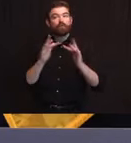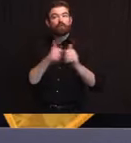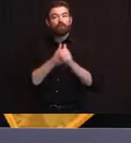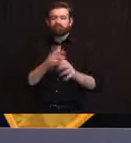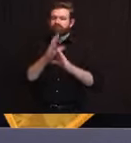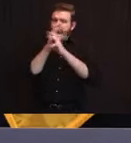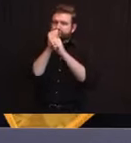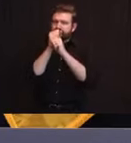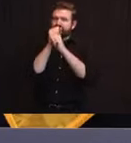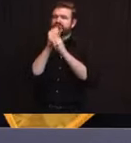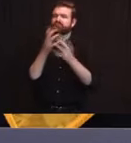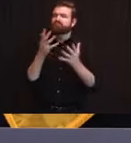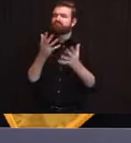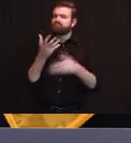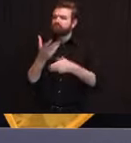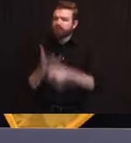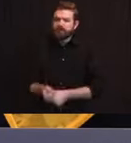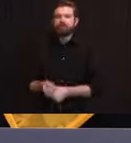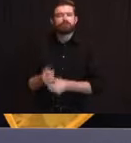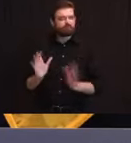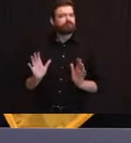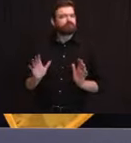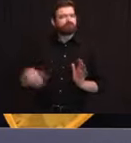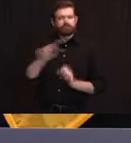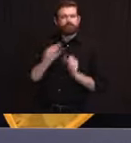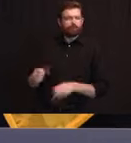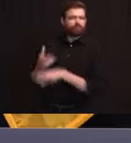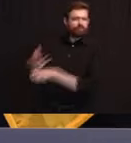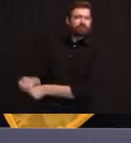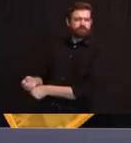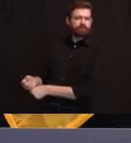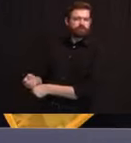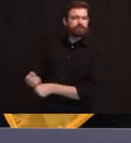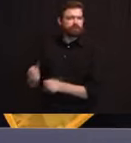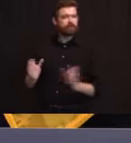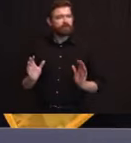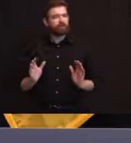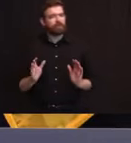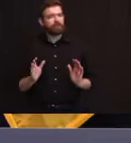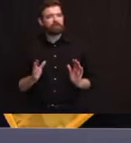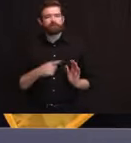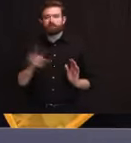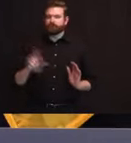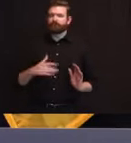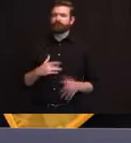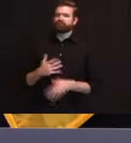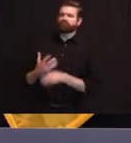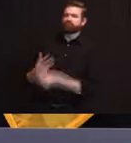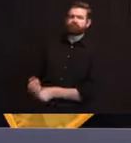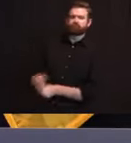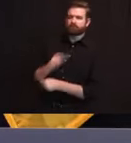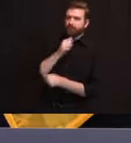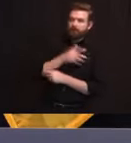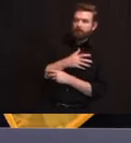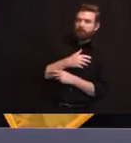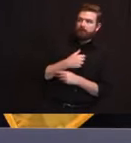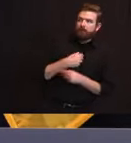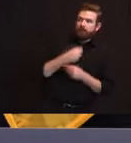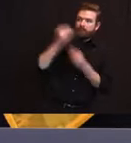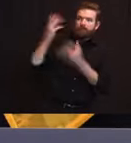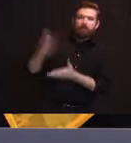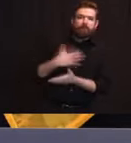the case, but you need to feel unburdened and share the